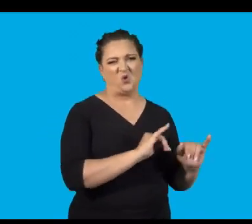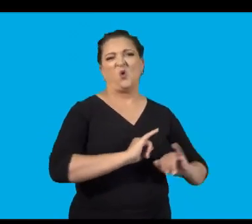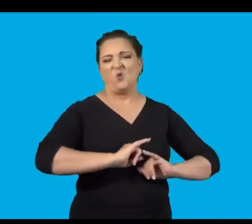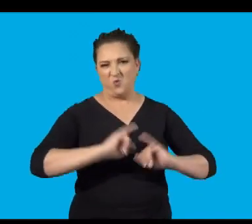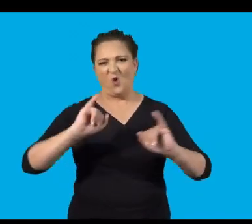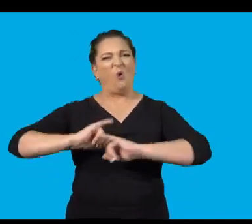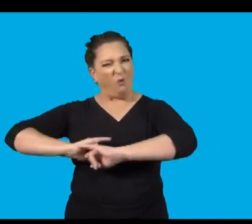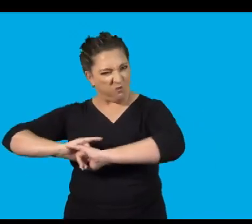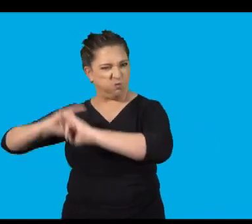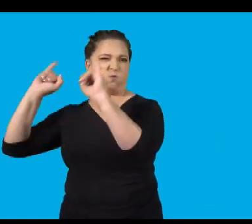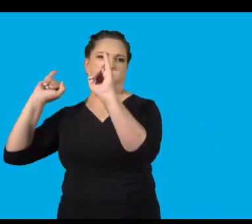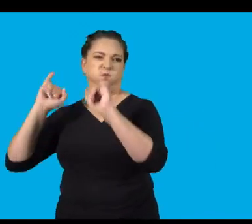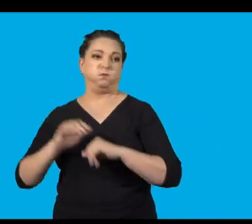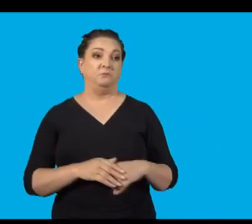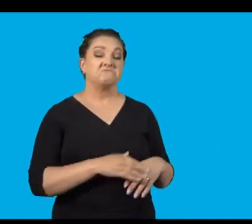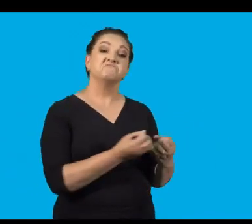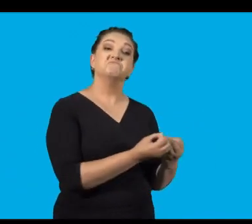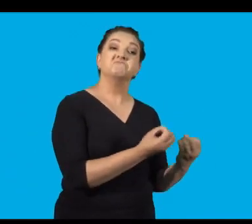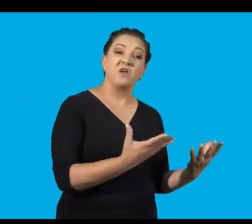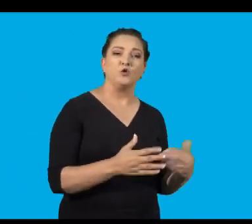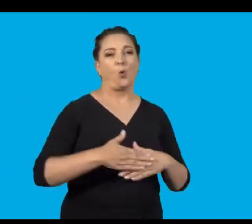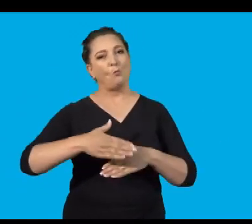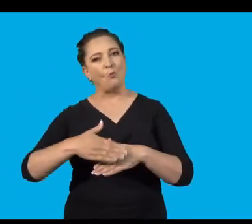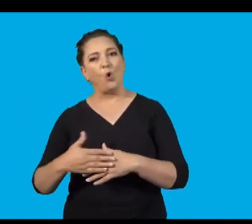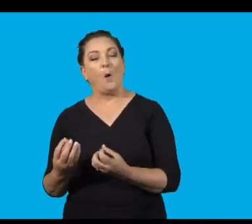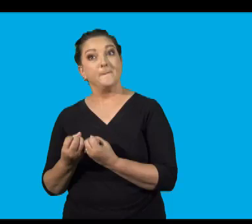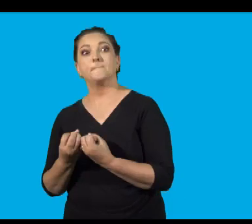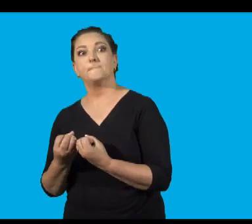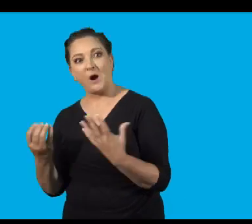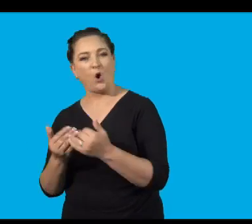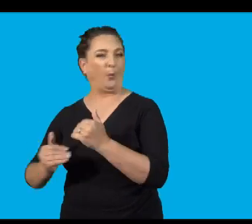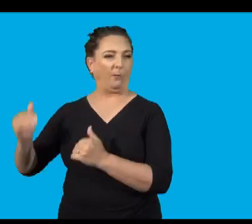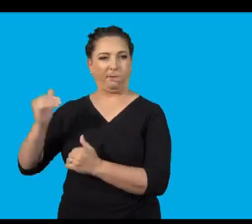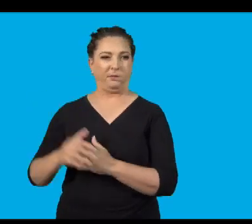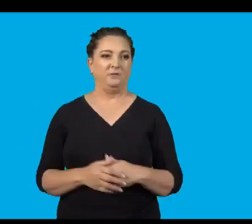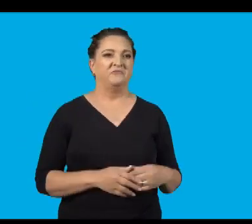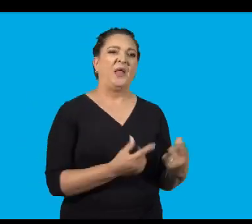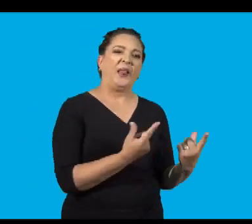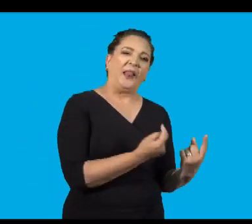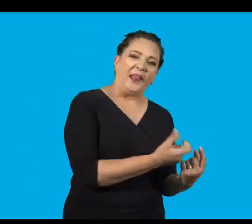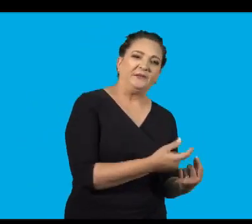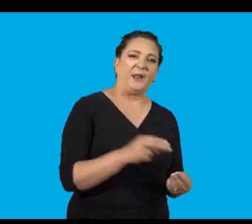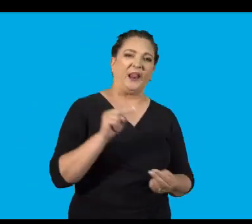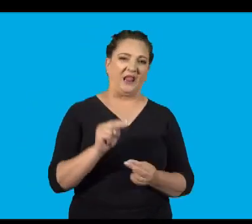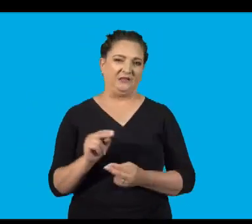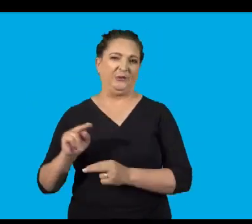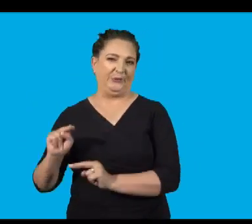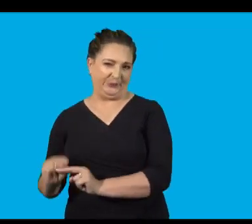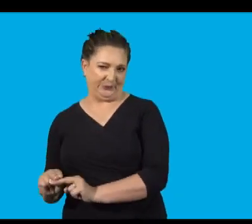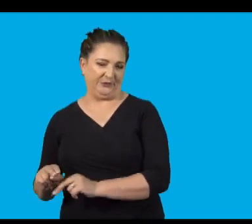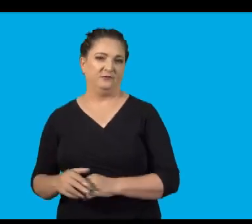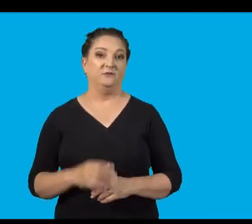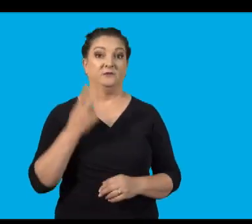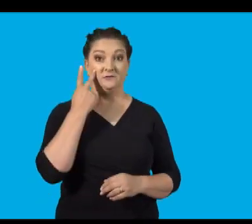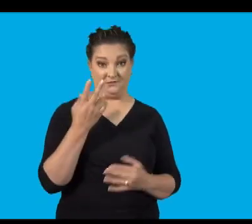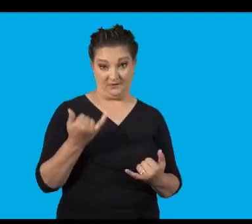worst. And then many, more, most, little, less, least. Okay, so you need to watch out for